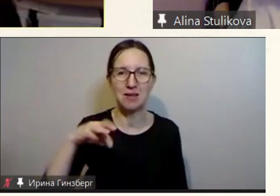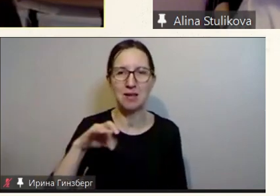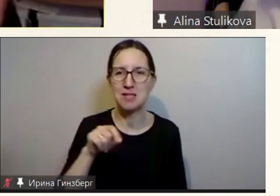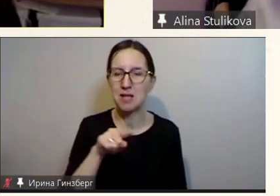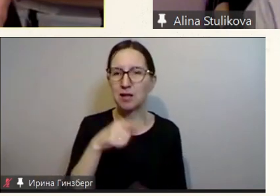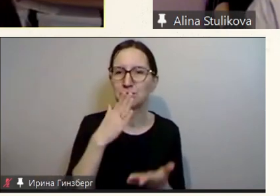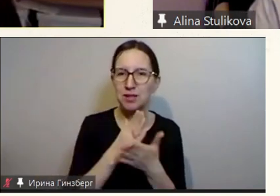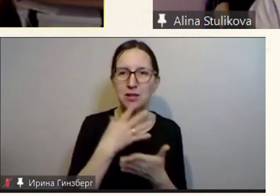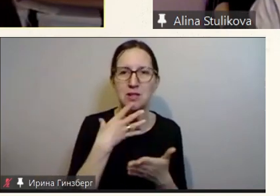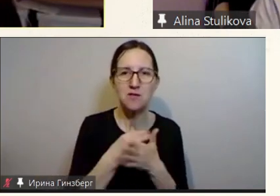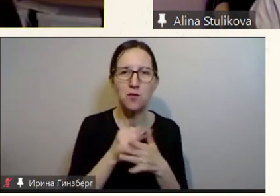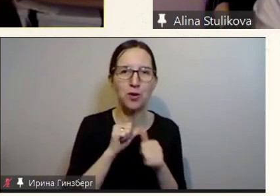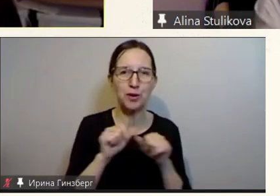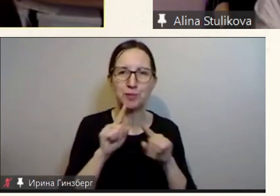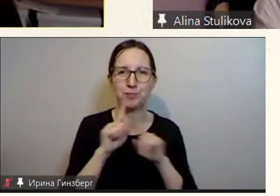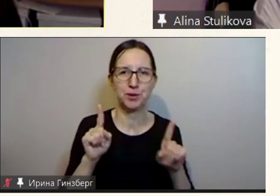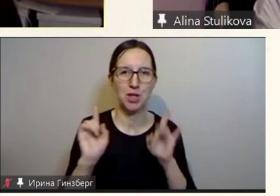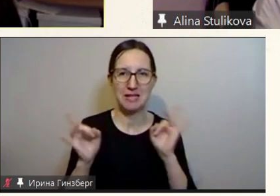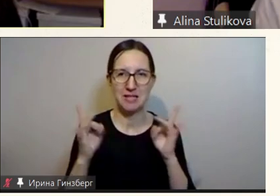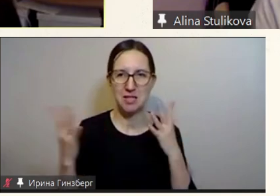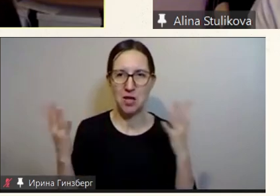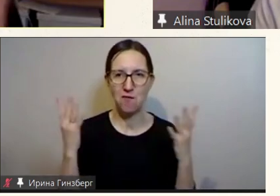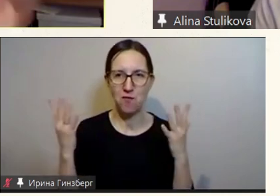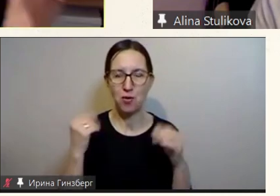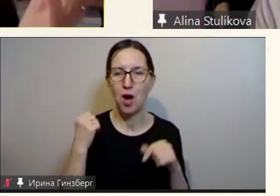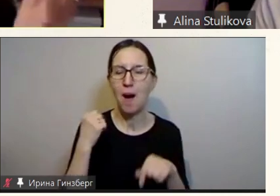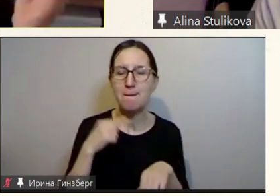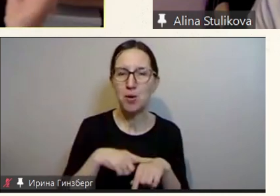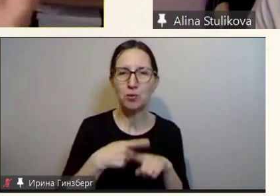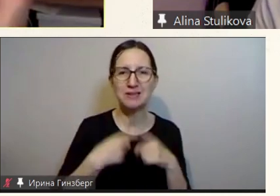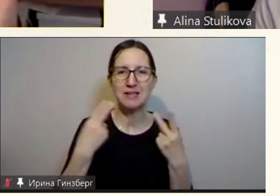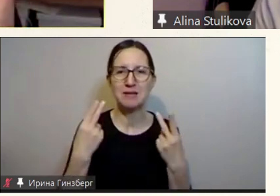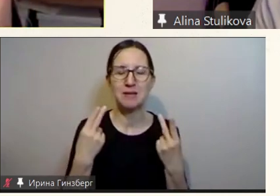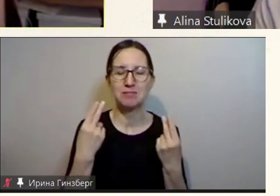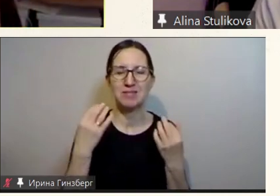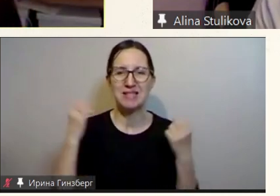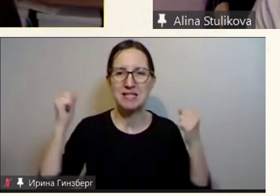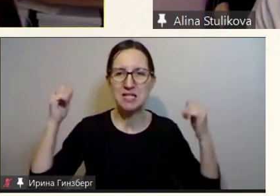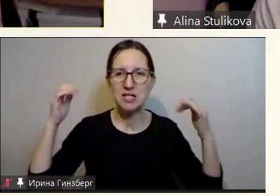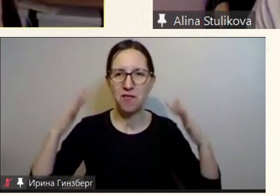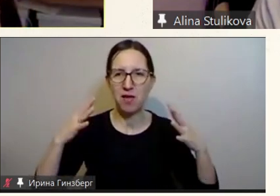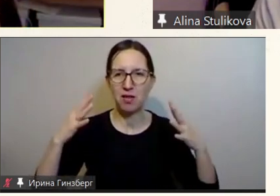a texture of light. There is some sound, of course,